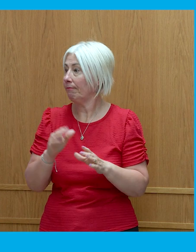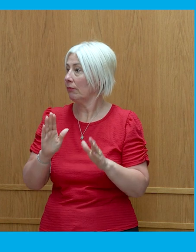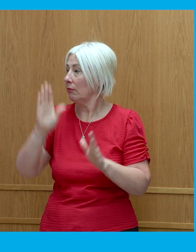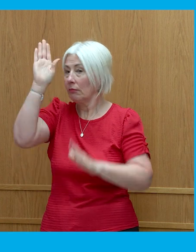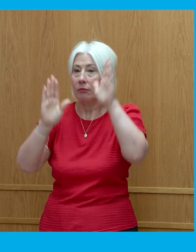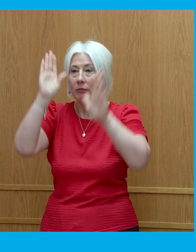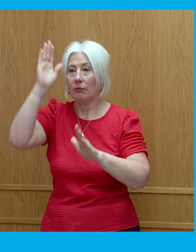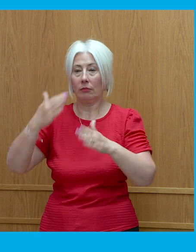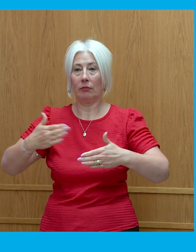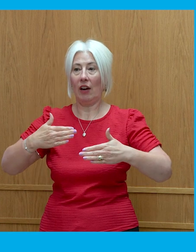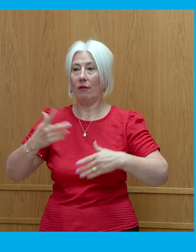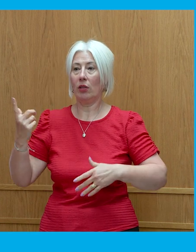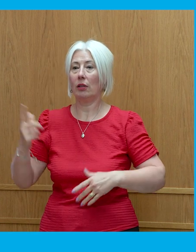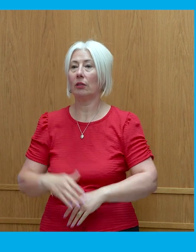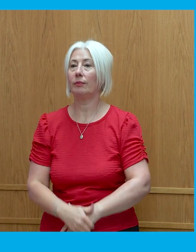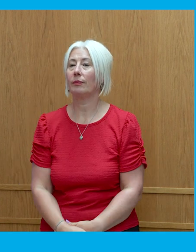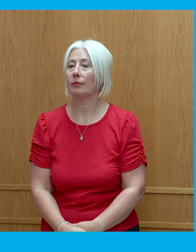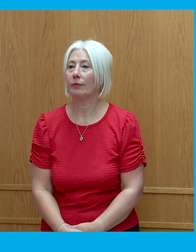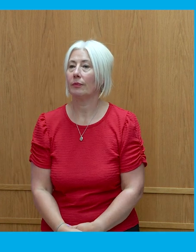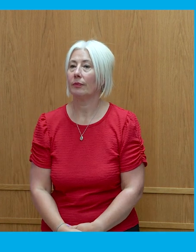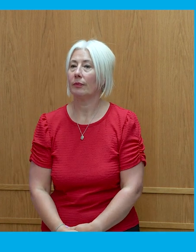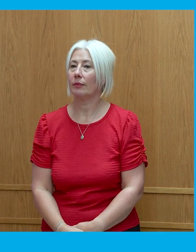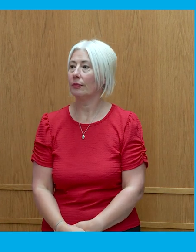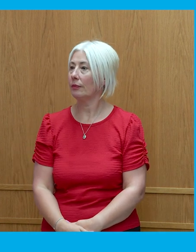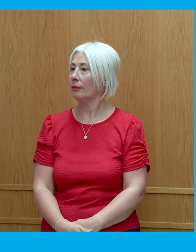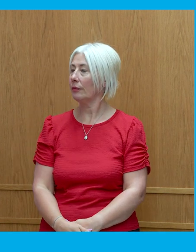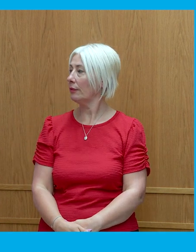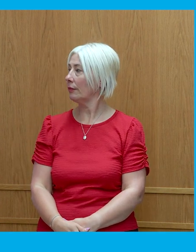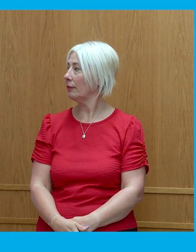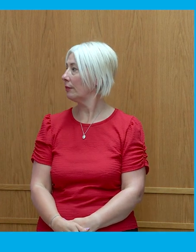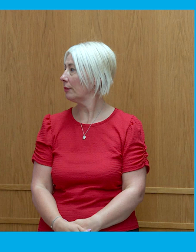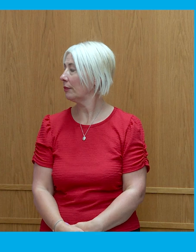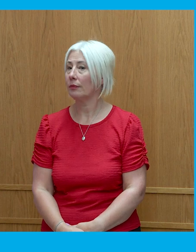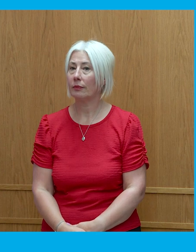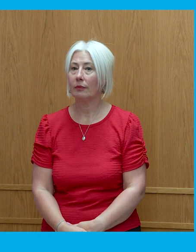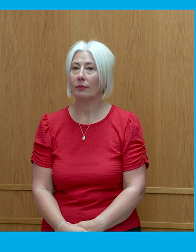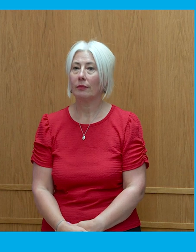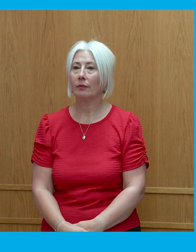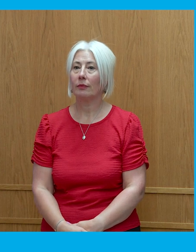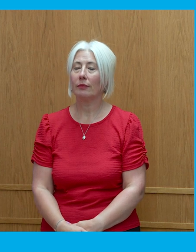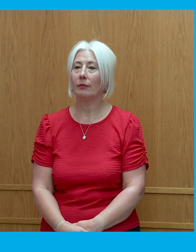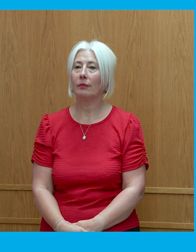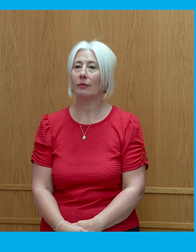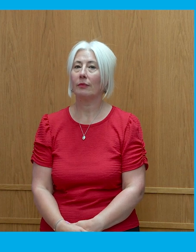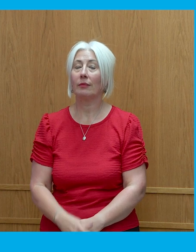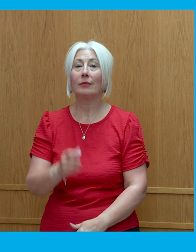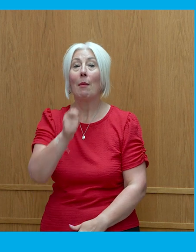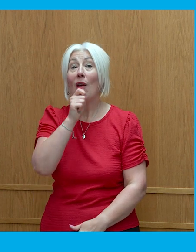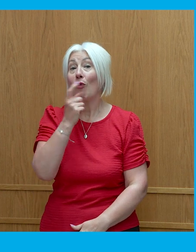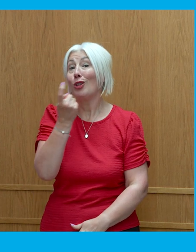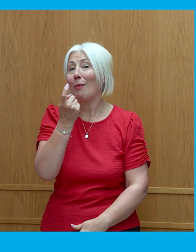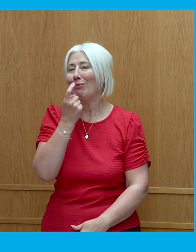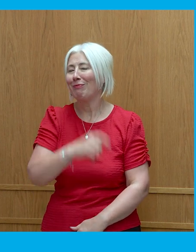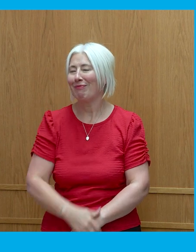the front, if I can. They were the ones I saw first. Have we got a microphone? In a minute. Microphone's